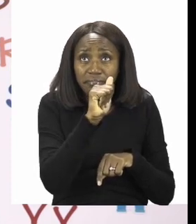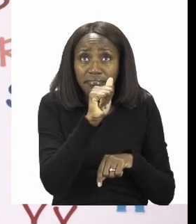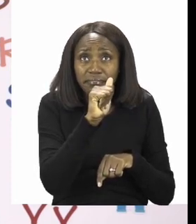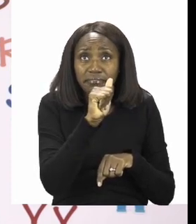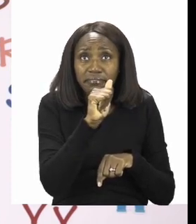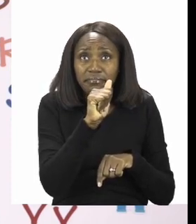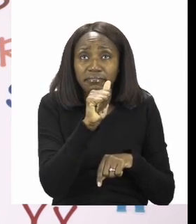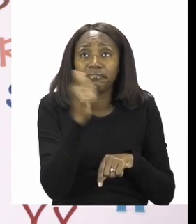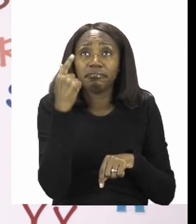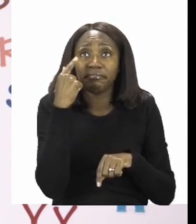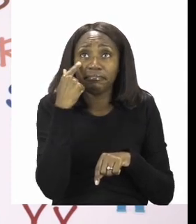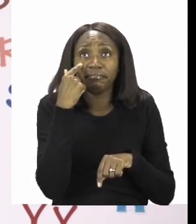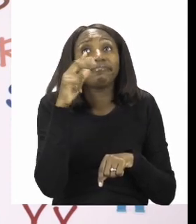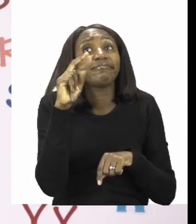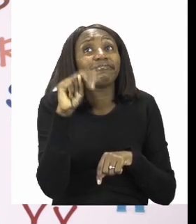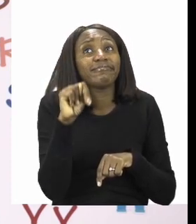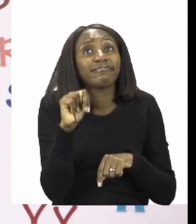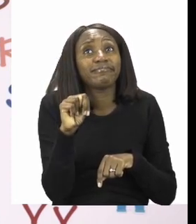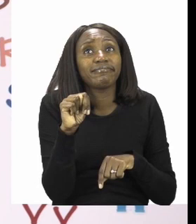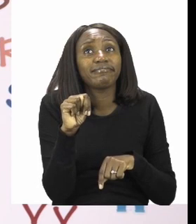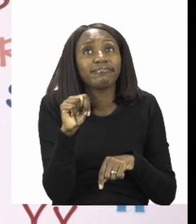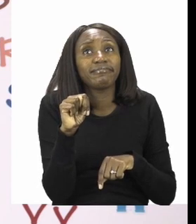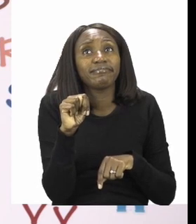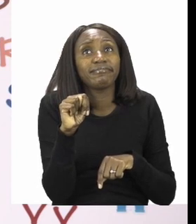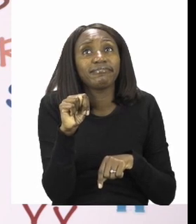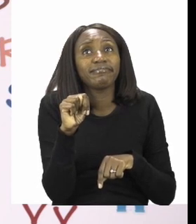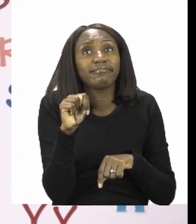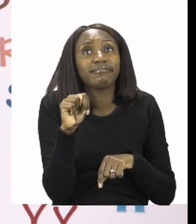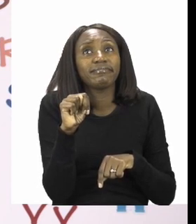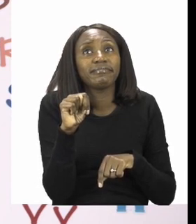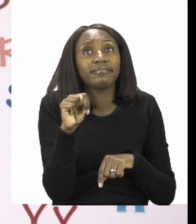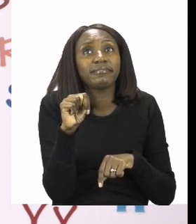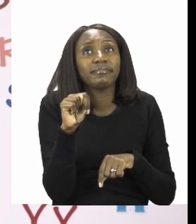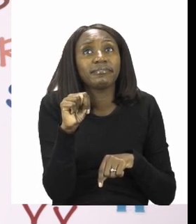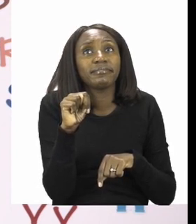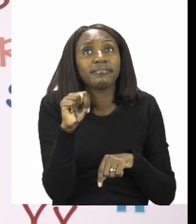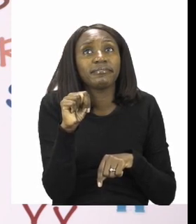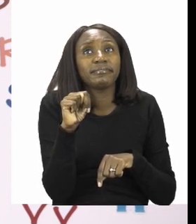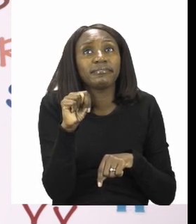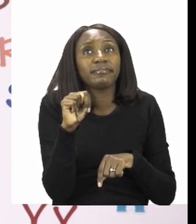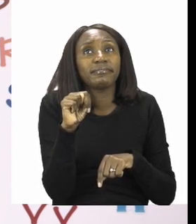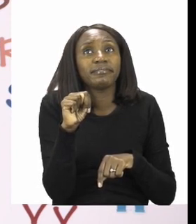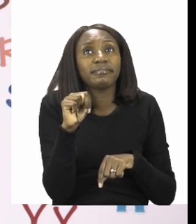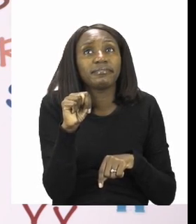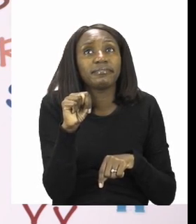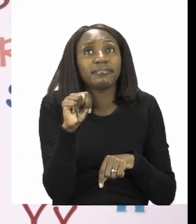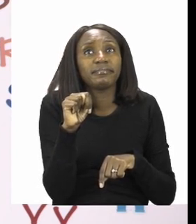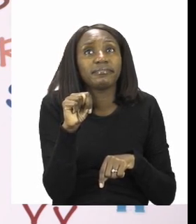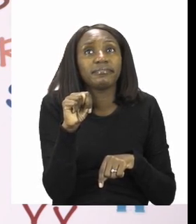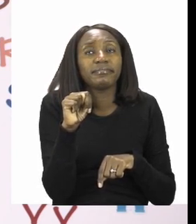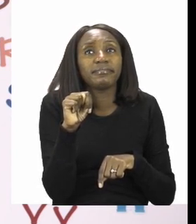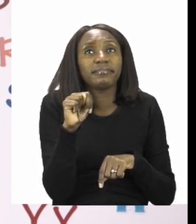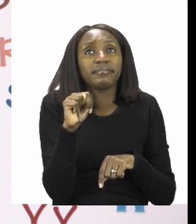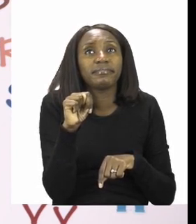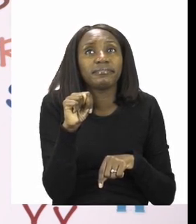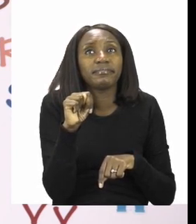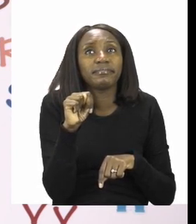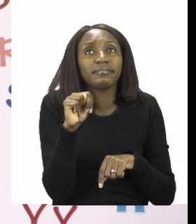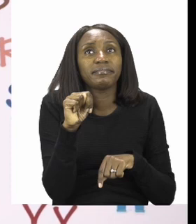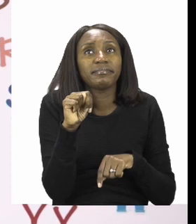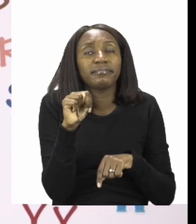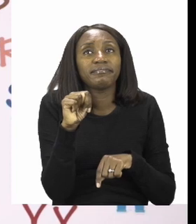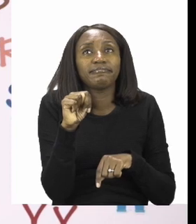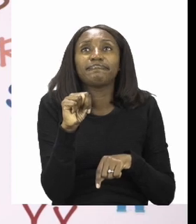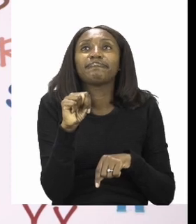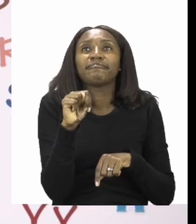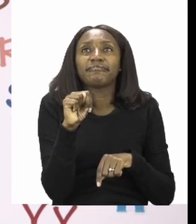and then my second letter. So we have found it. Circle very carefully, boys and